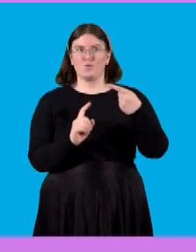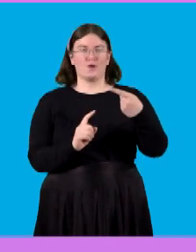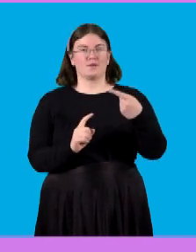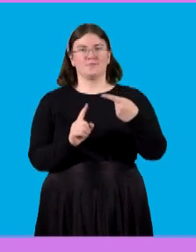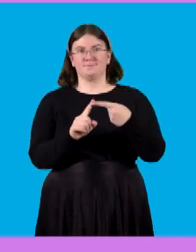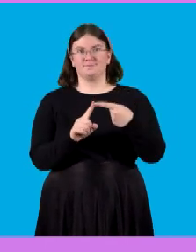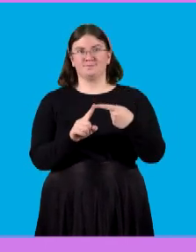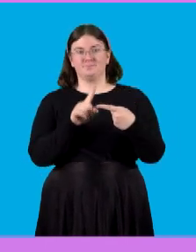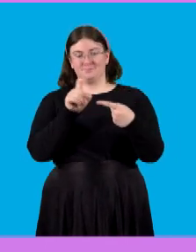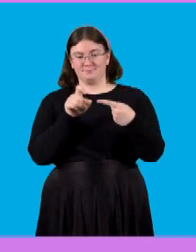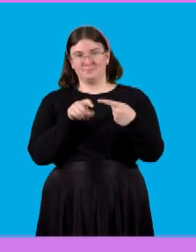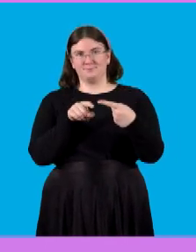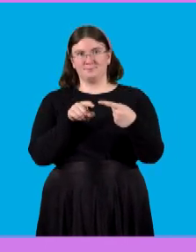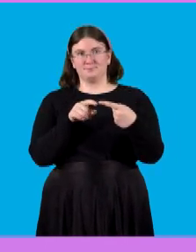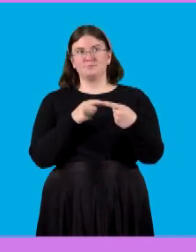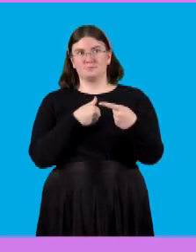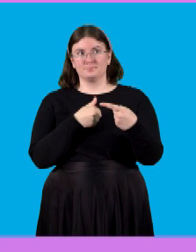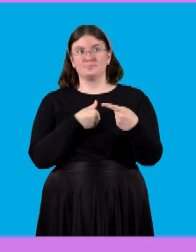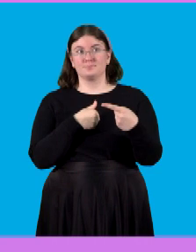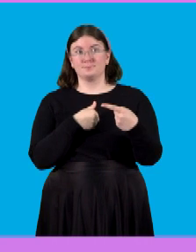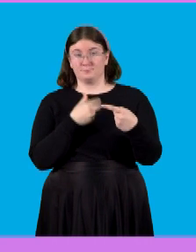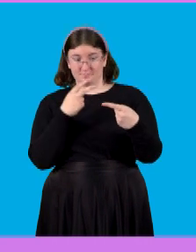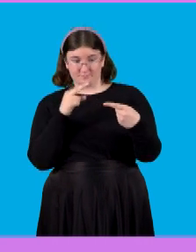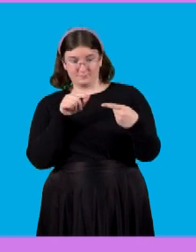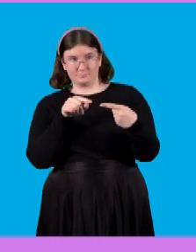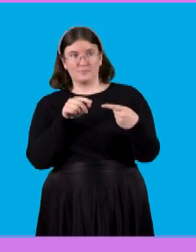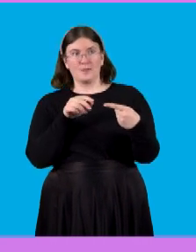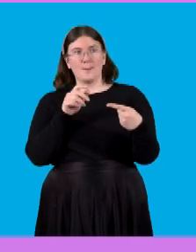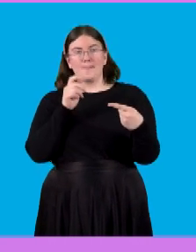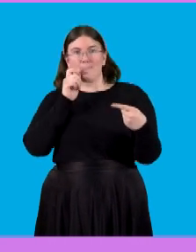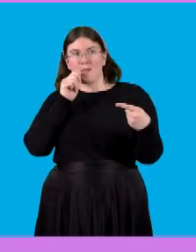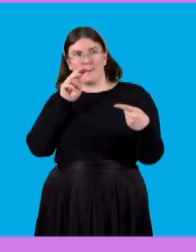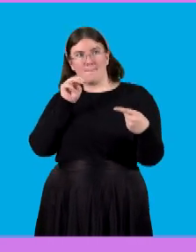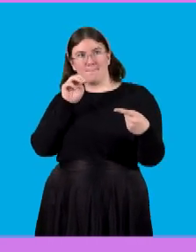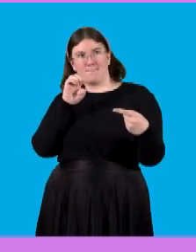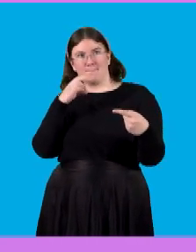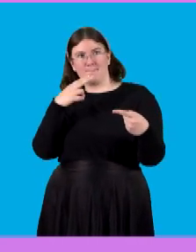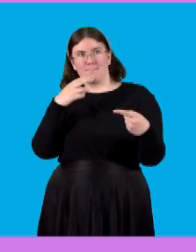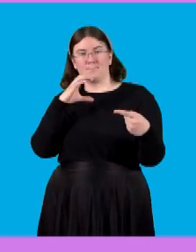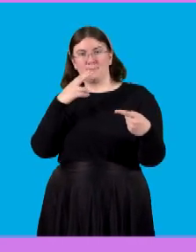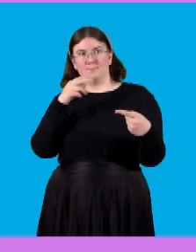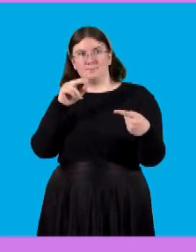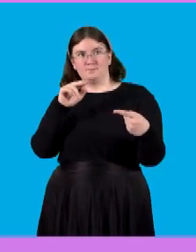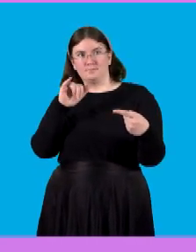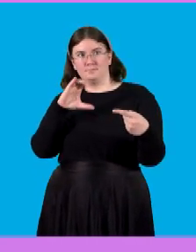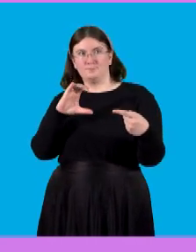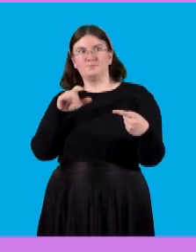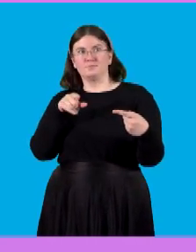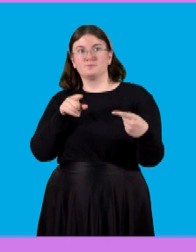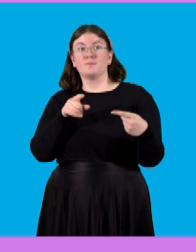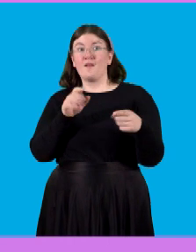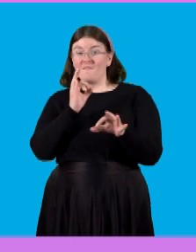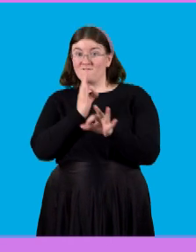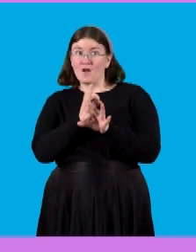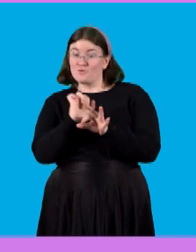12,576 Rand and 65 cents, including VAT, for a major service on his car. So now you